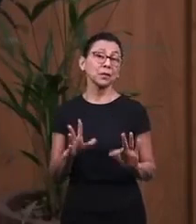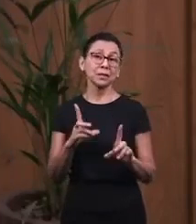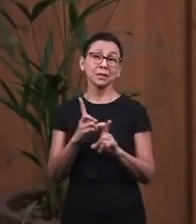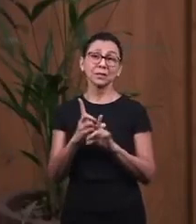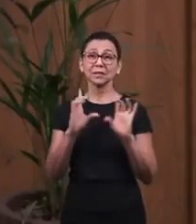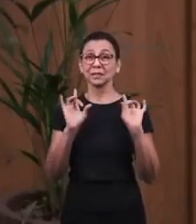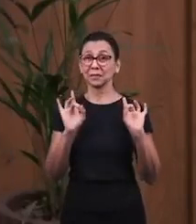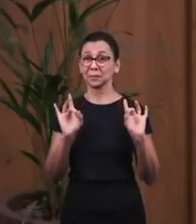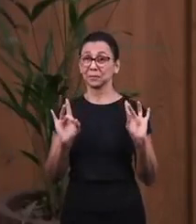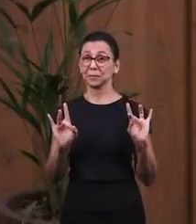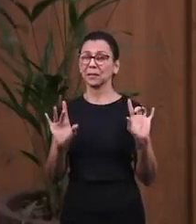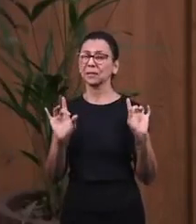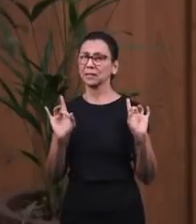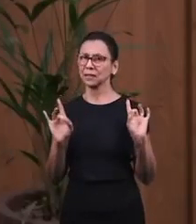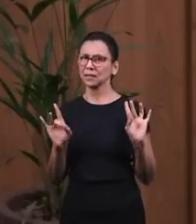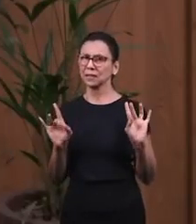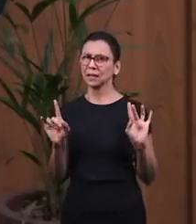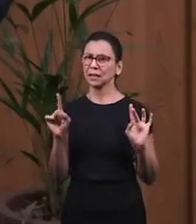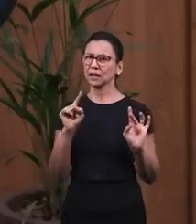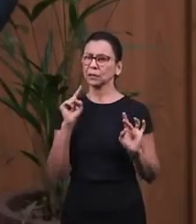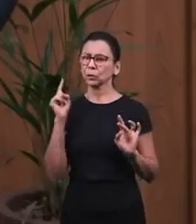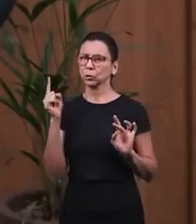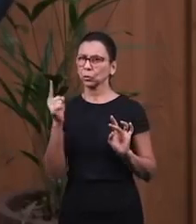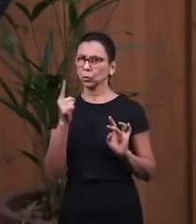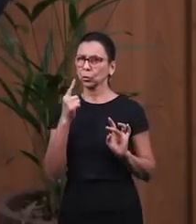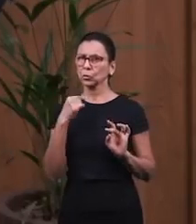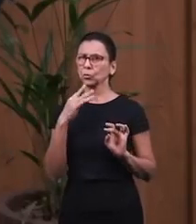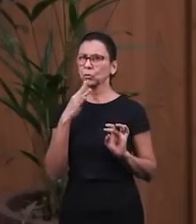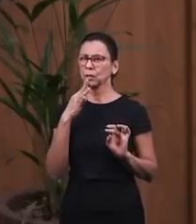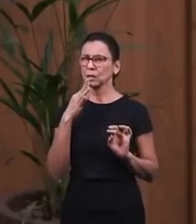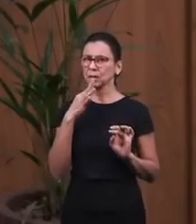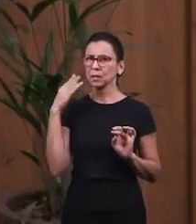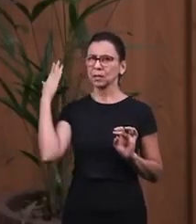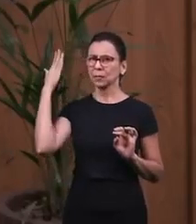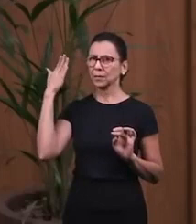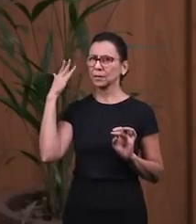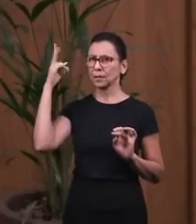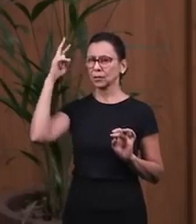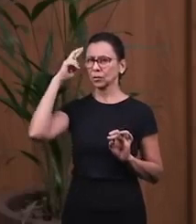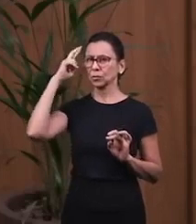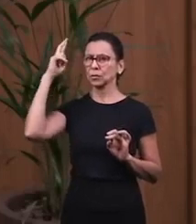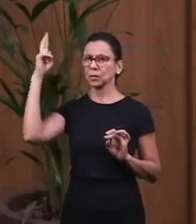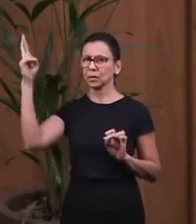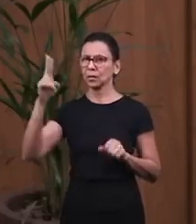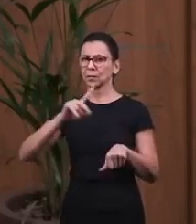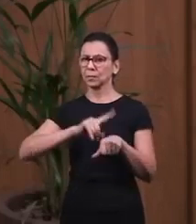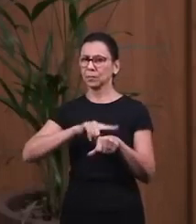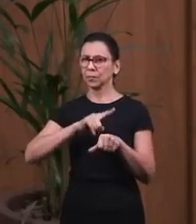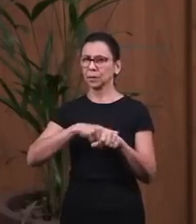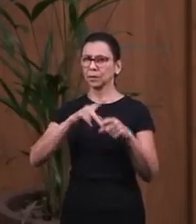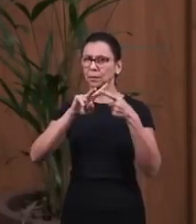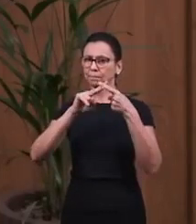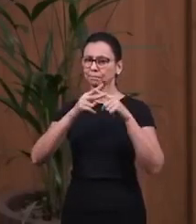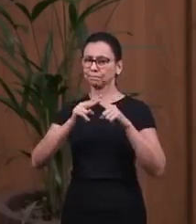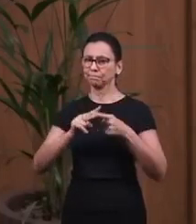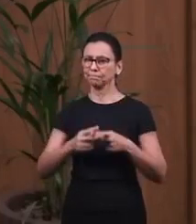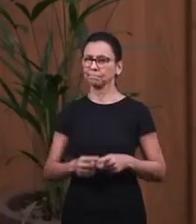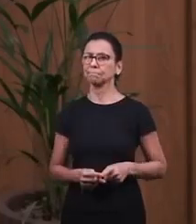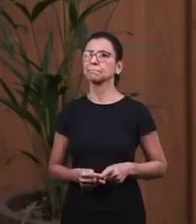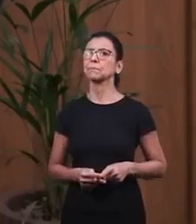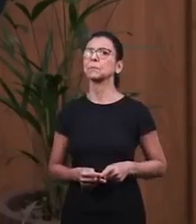all heard the word of the Lord about the time of restoration. And we will end